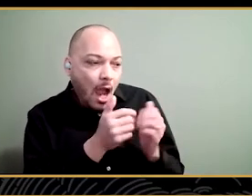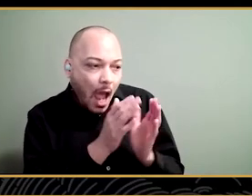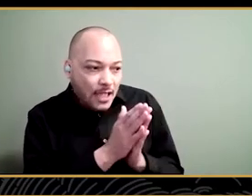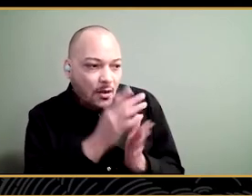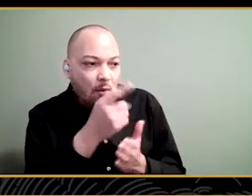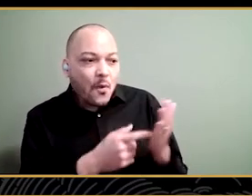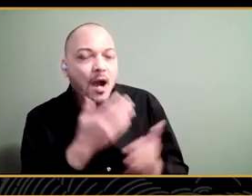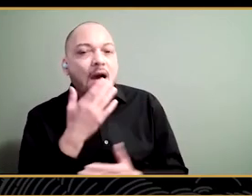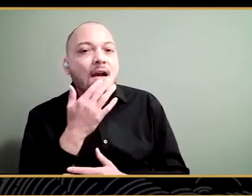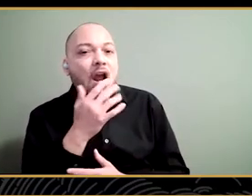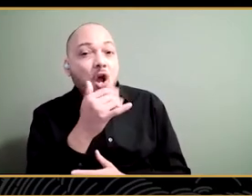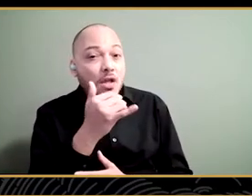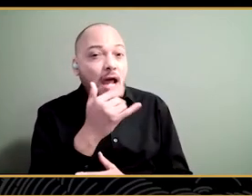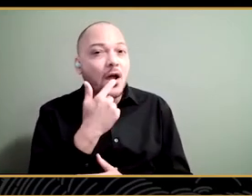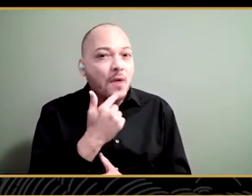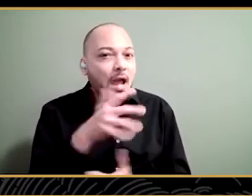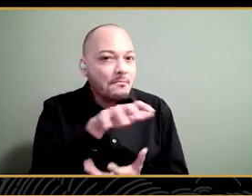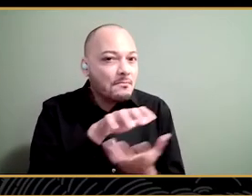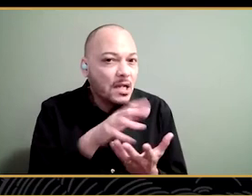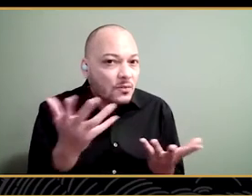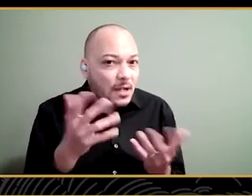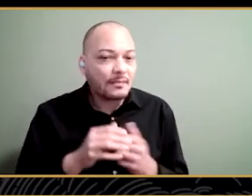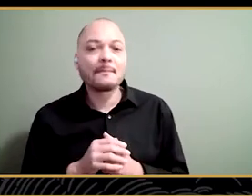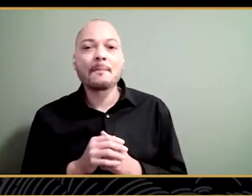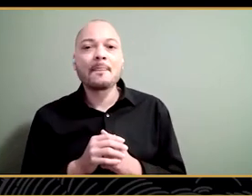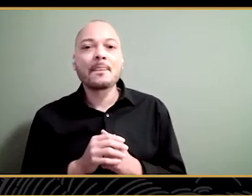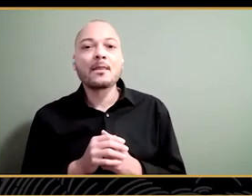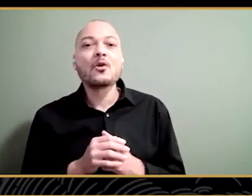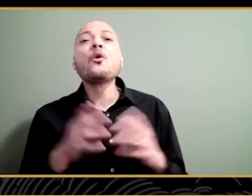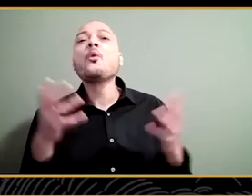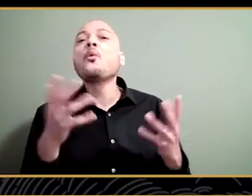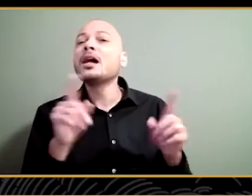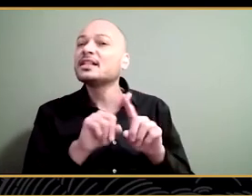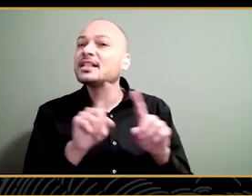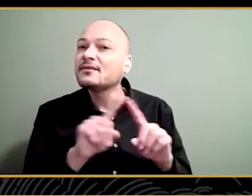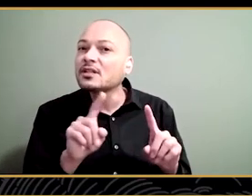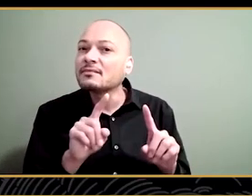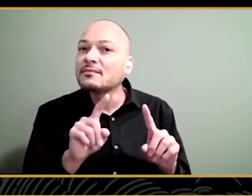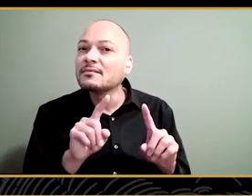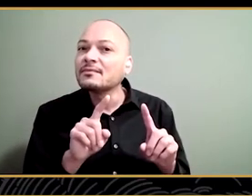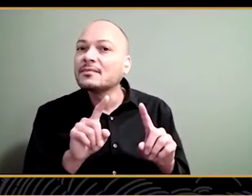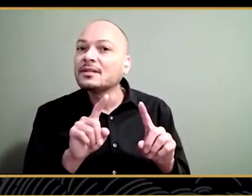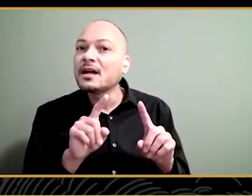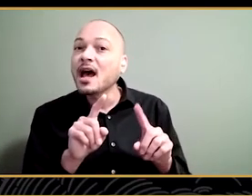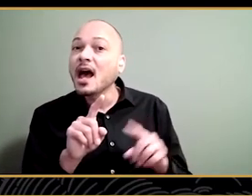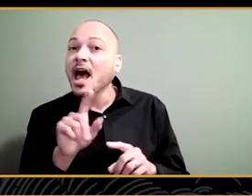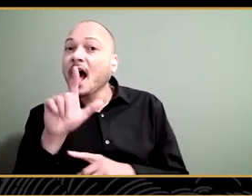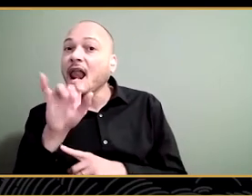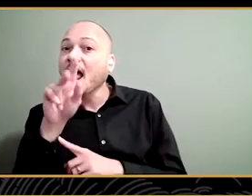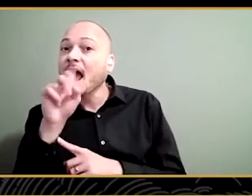yellow and red make. What is the difference between a lake and a river?